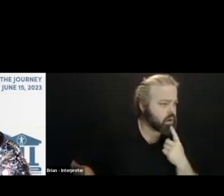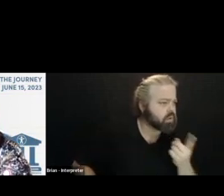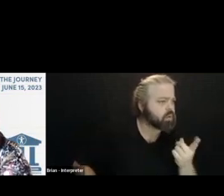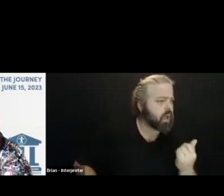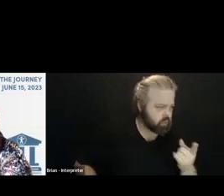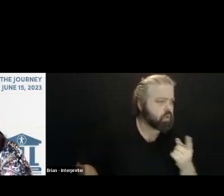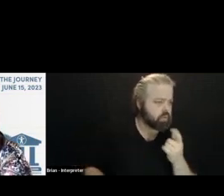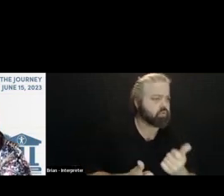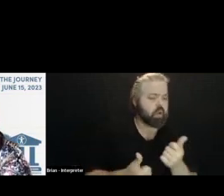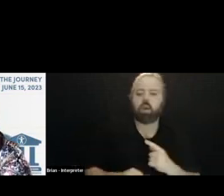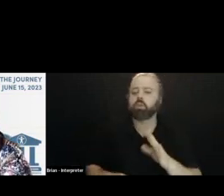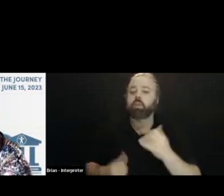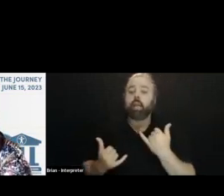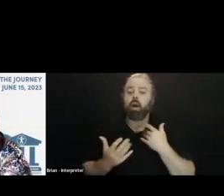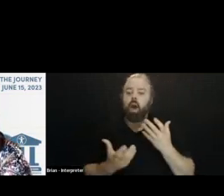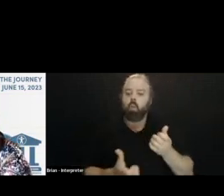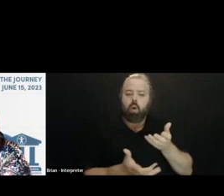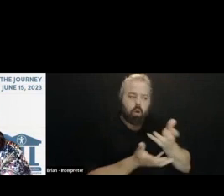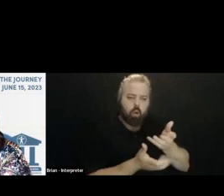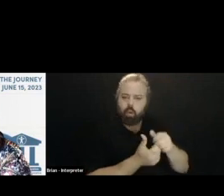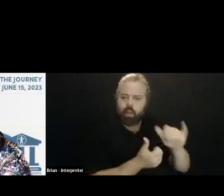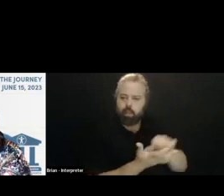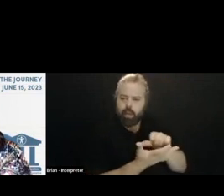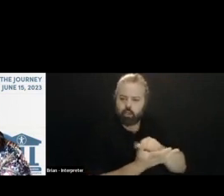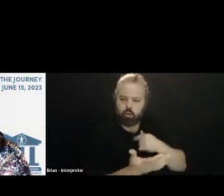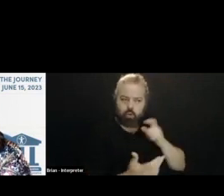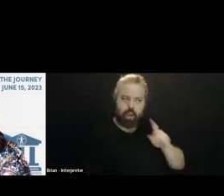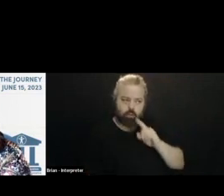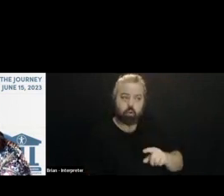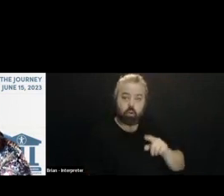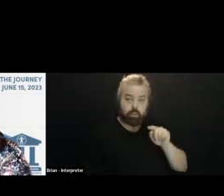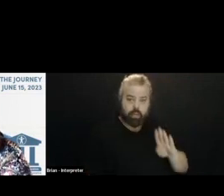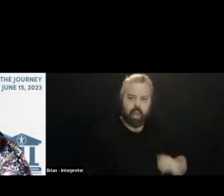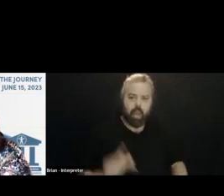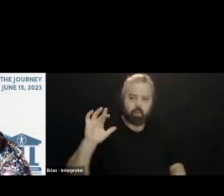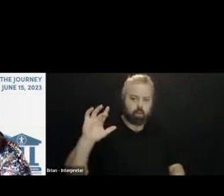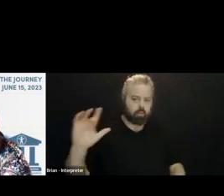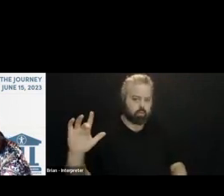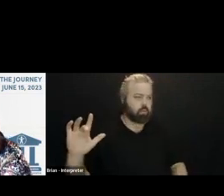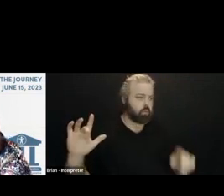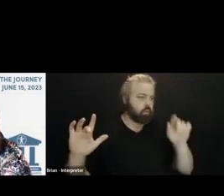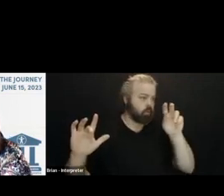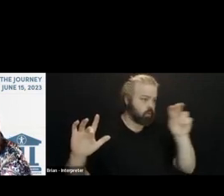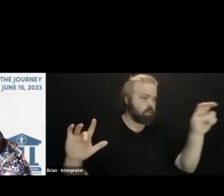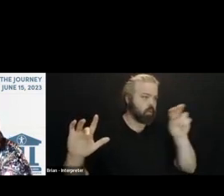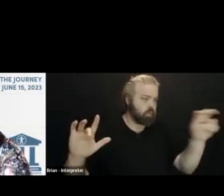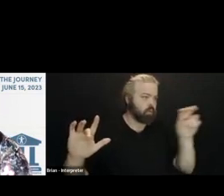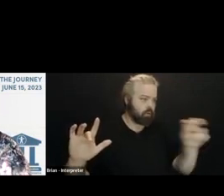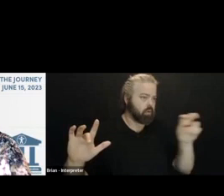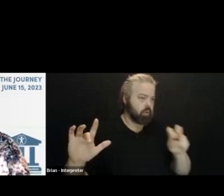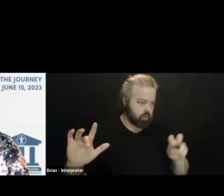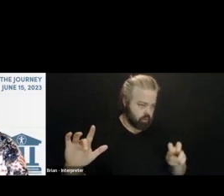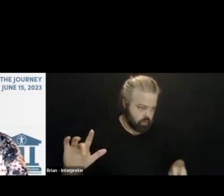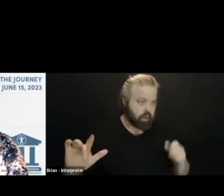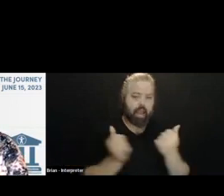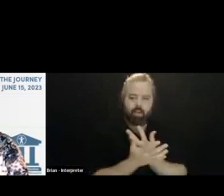Okay, so now I want to interact with this page. I have to tab through all of this menu stuff again,